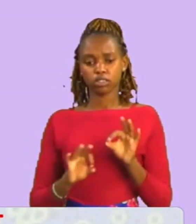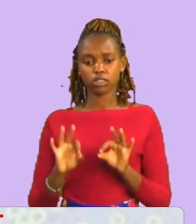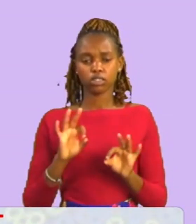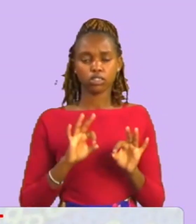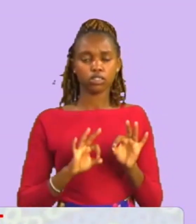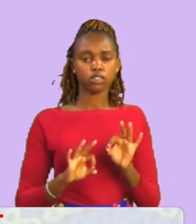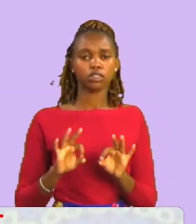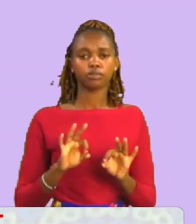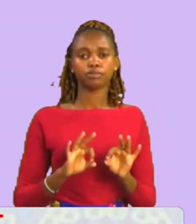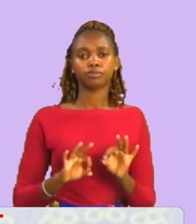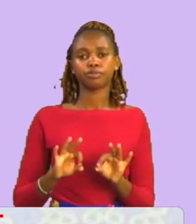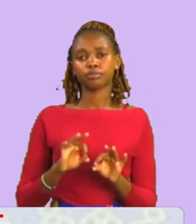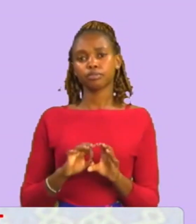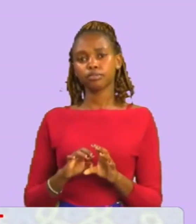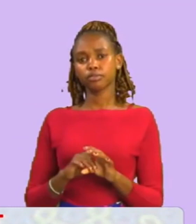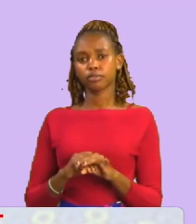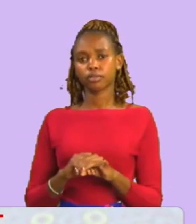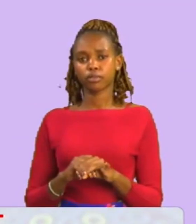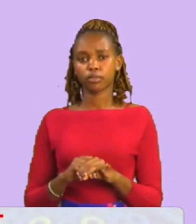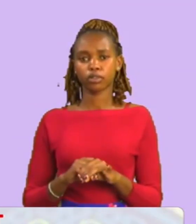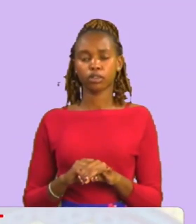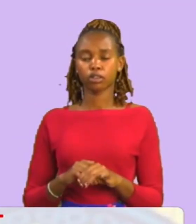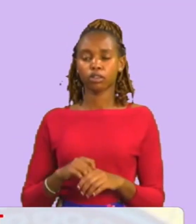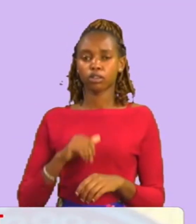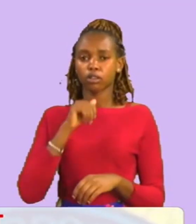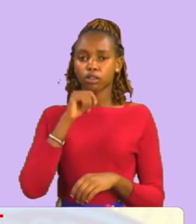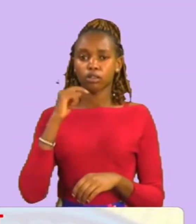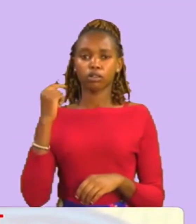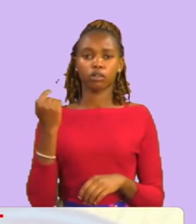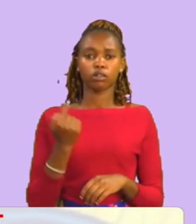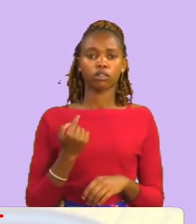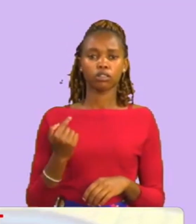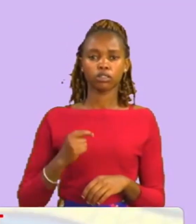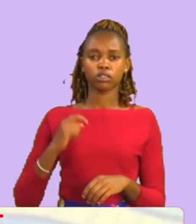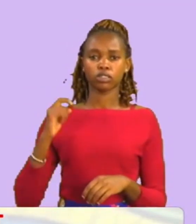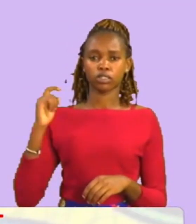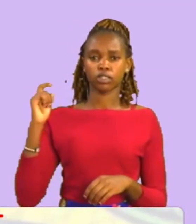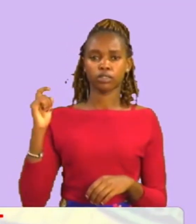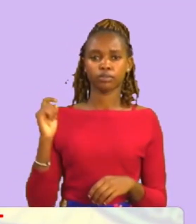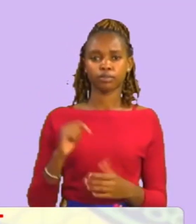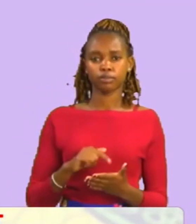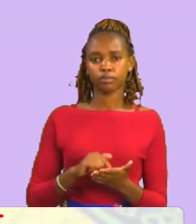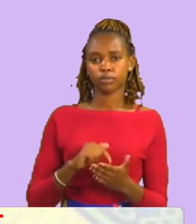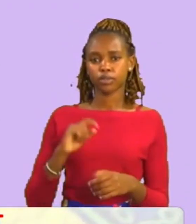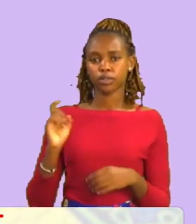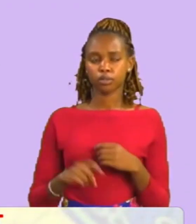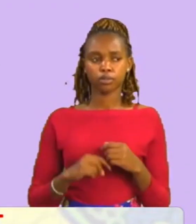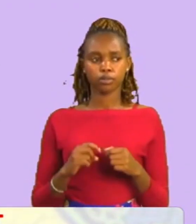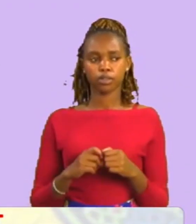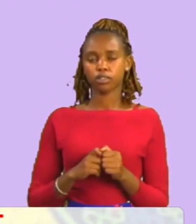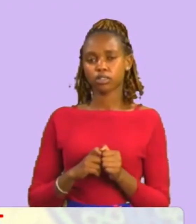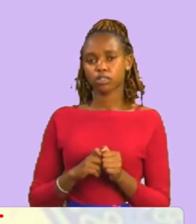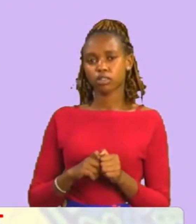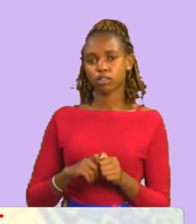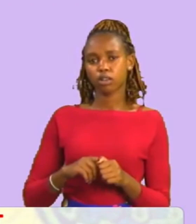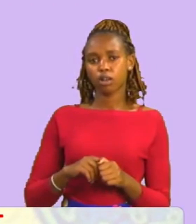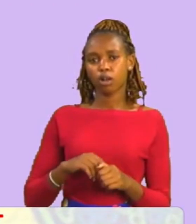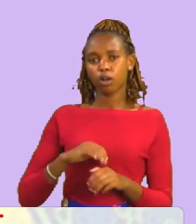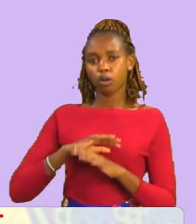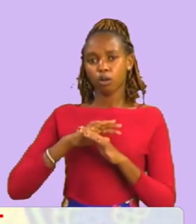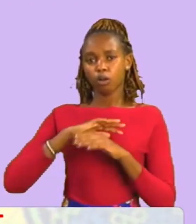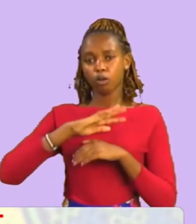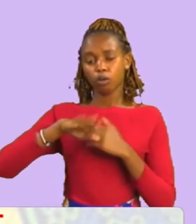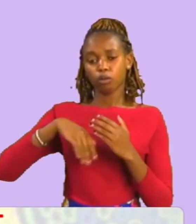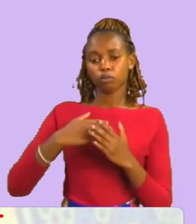hapa. Ndio sasa na si hata hii mwezi peke yake. Hii mwaka lazima tumalize na full kisunzi. Vile nafaa. Problems. We're going to bombard. We're